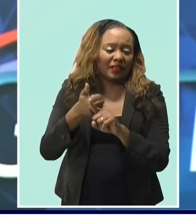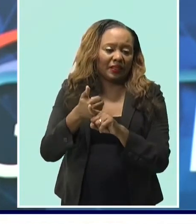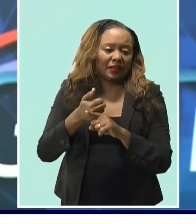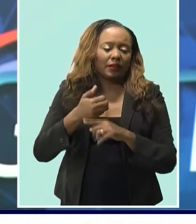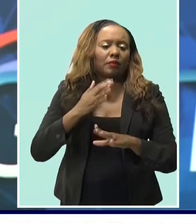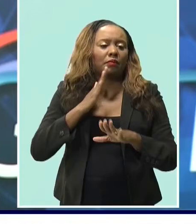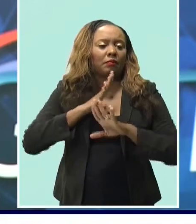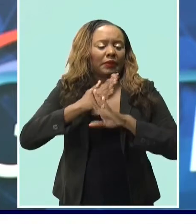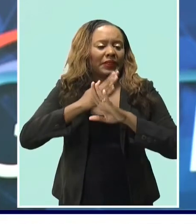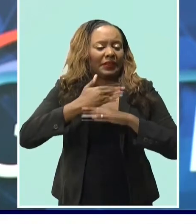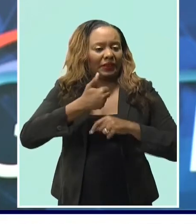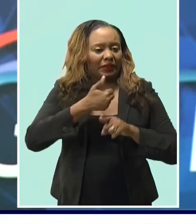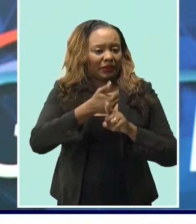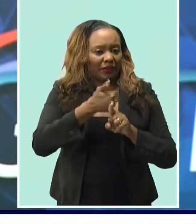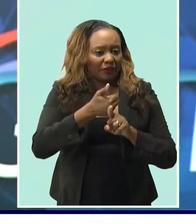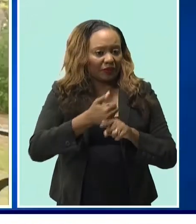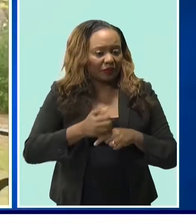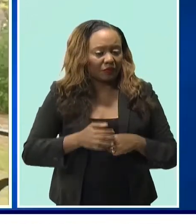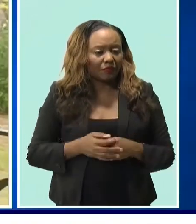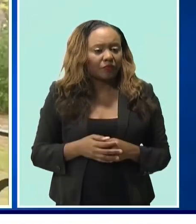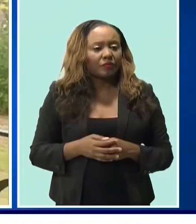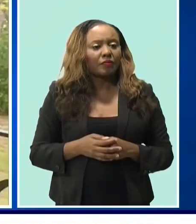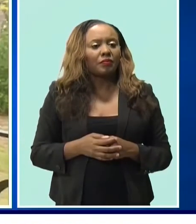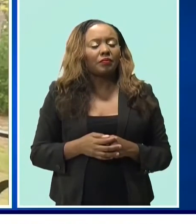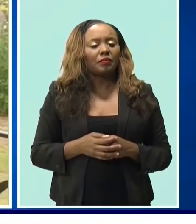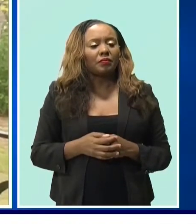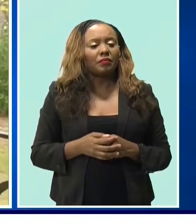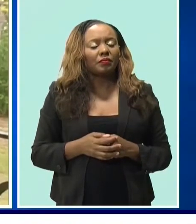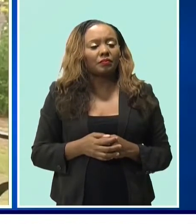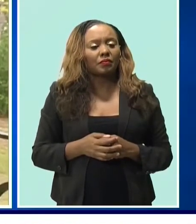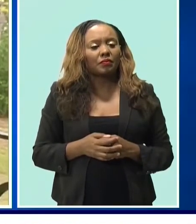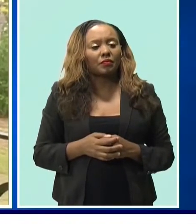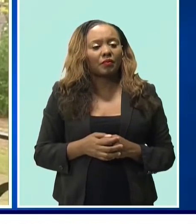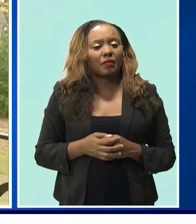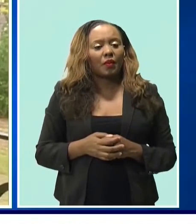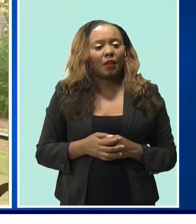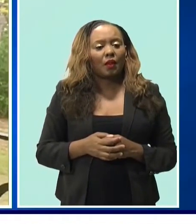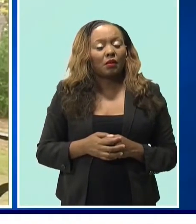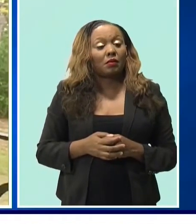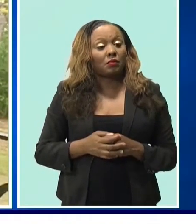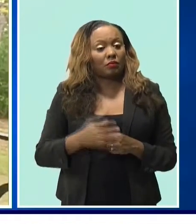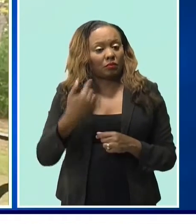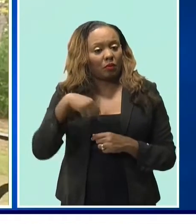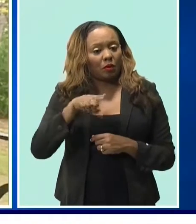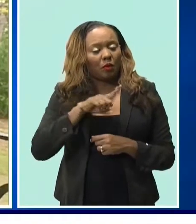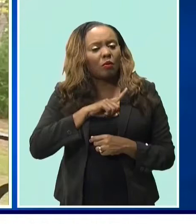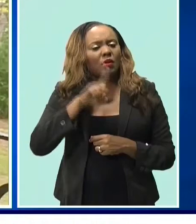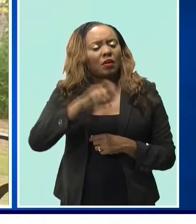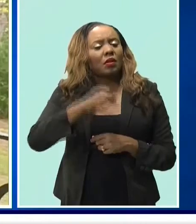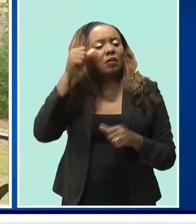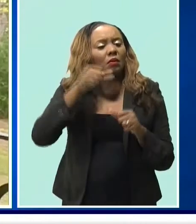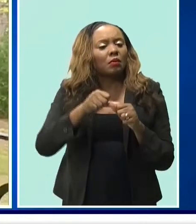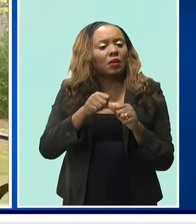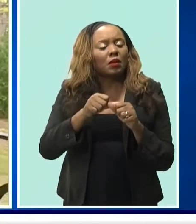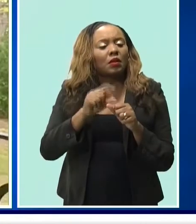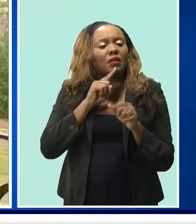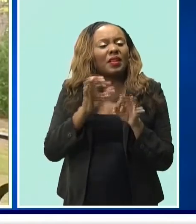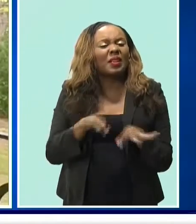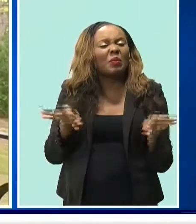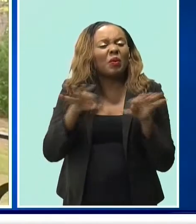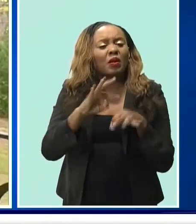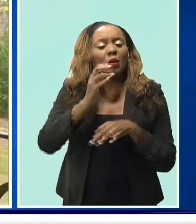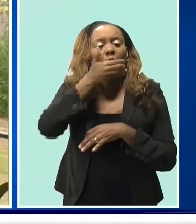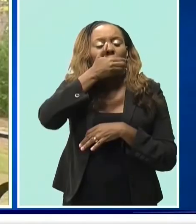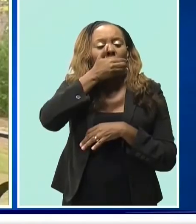contracting COVID-19. And also by ensuring that we leave the really vital masks, the N95